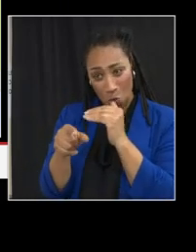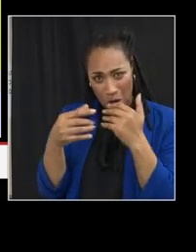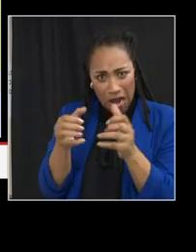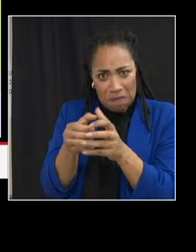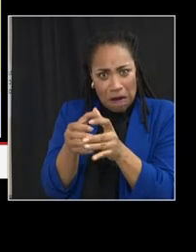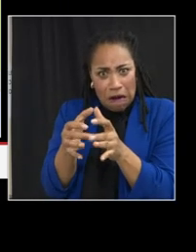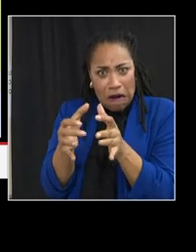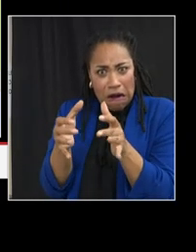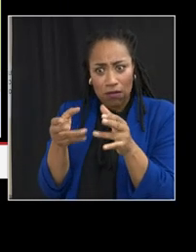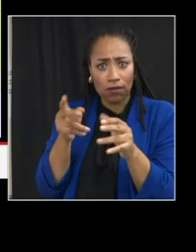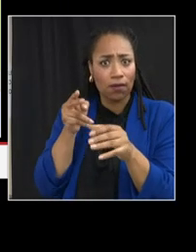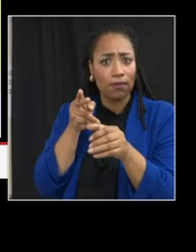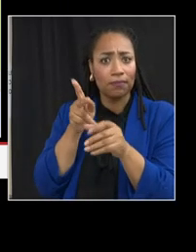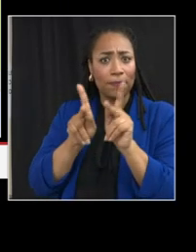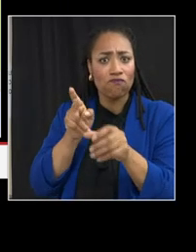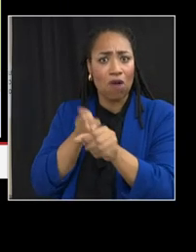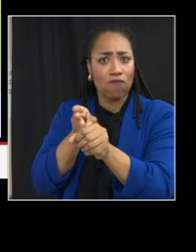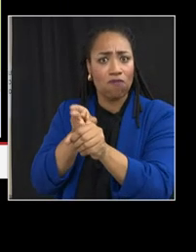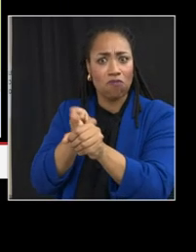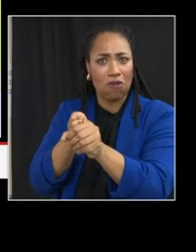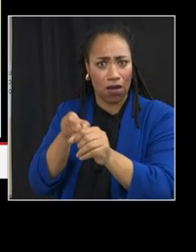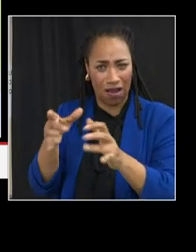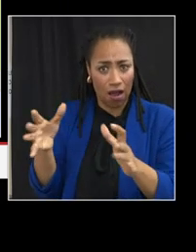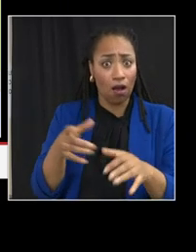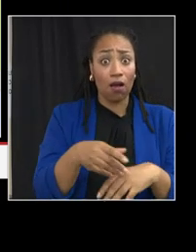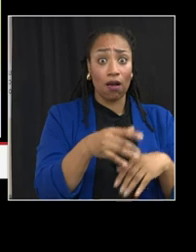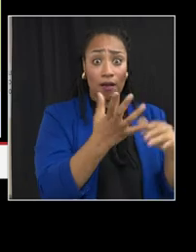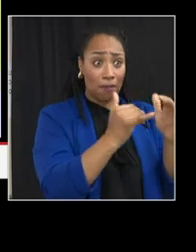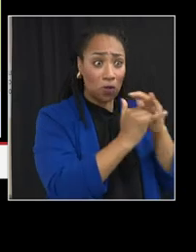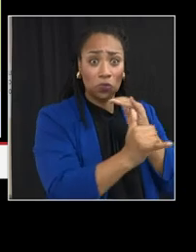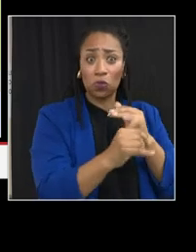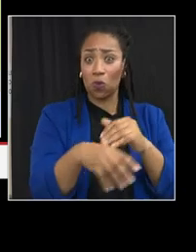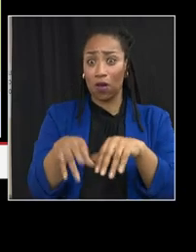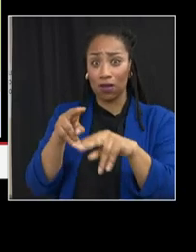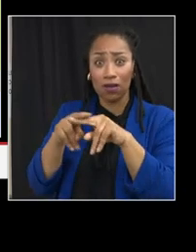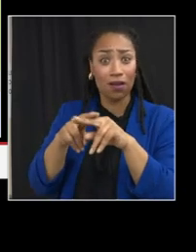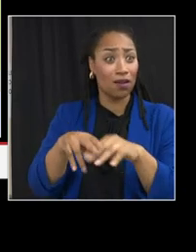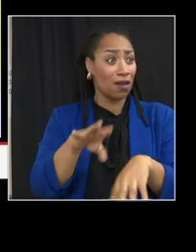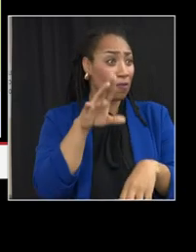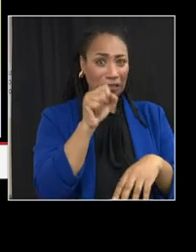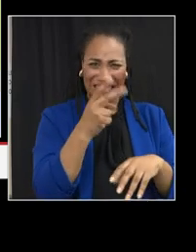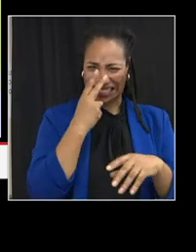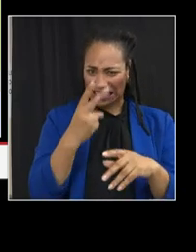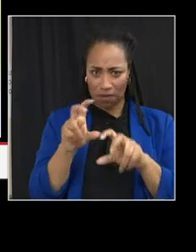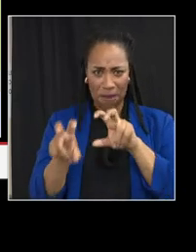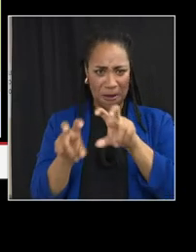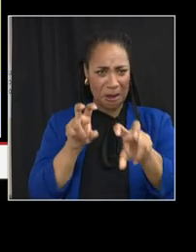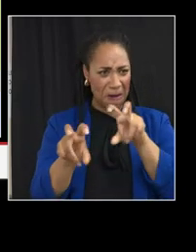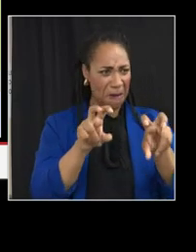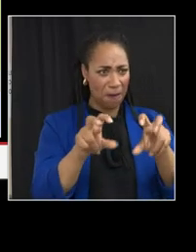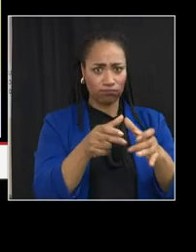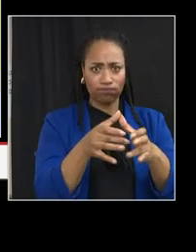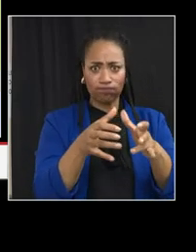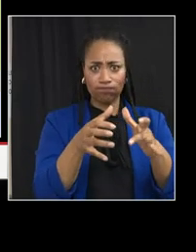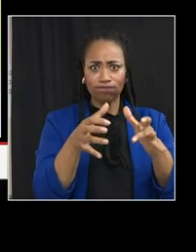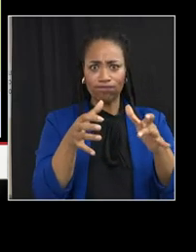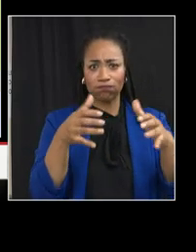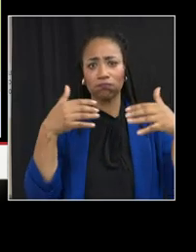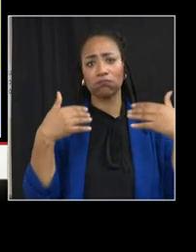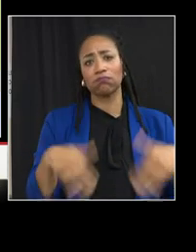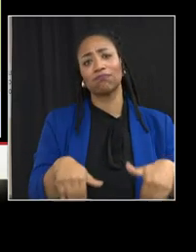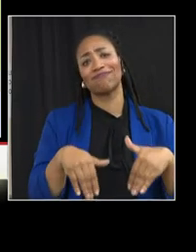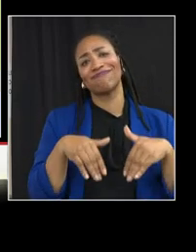didn't happen by accident, but because of strategic investment. We're leading the nation in our office to